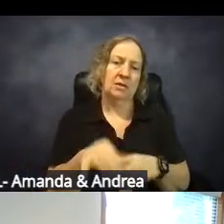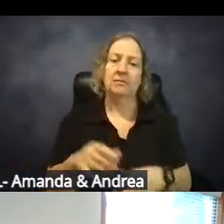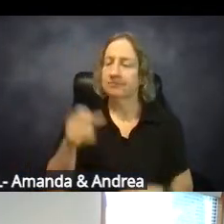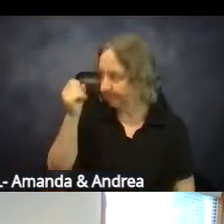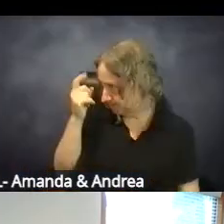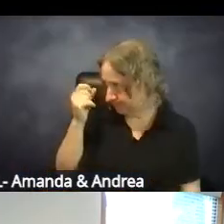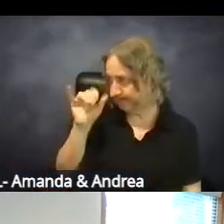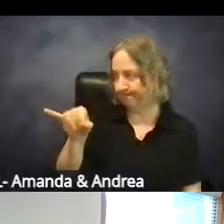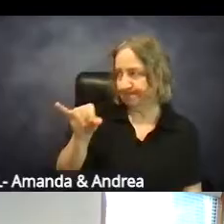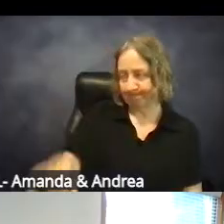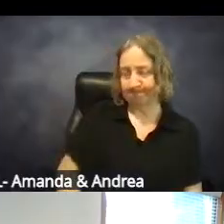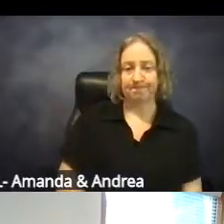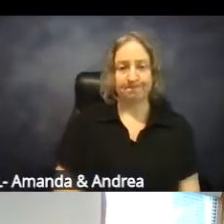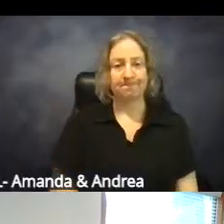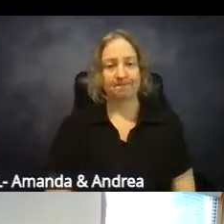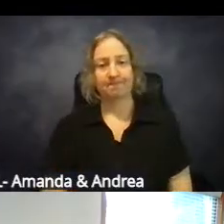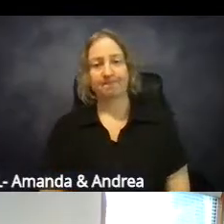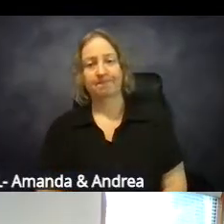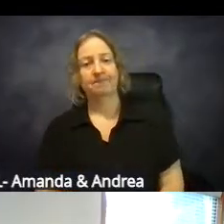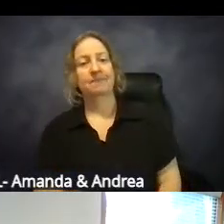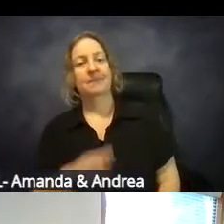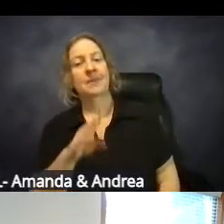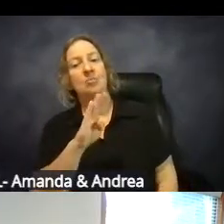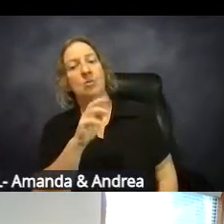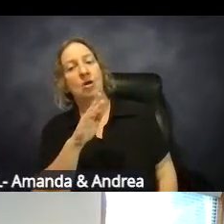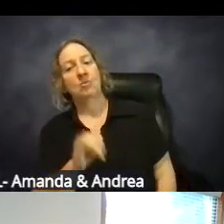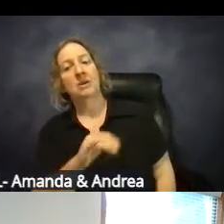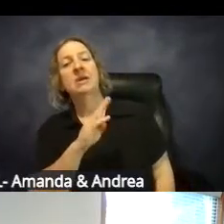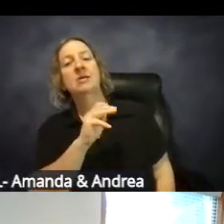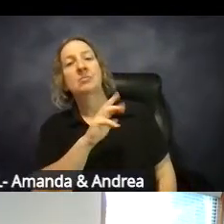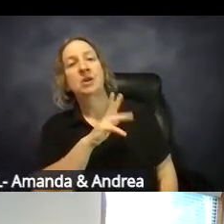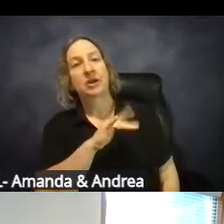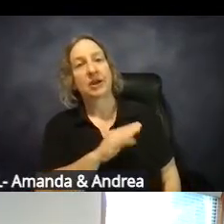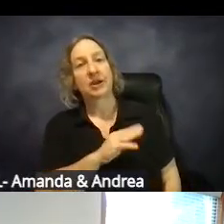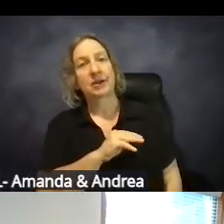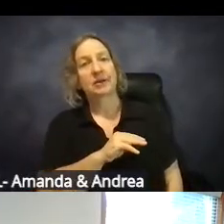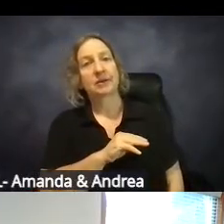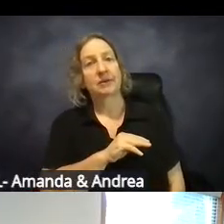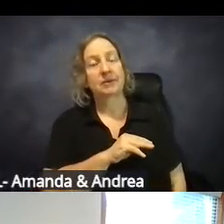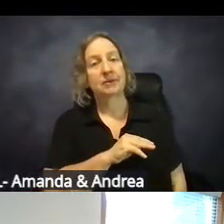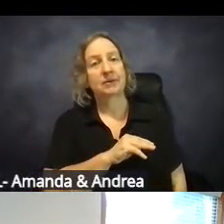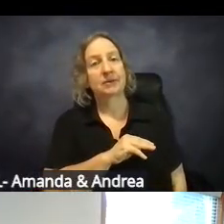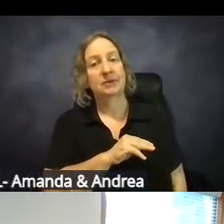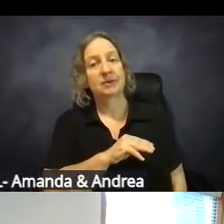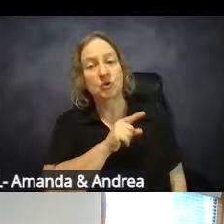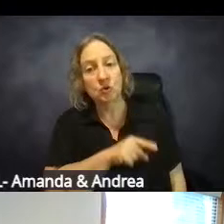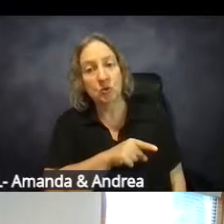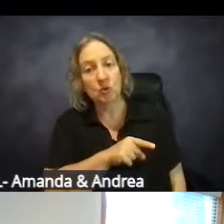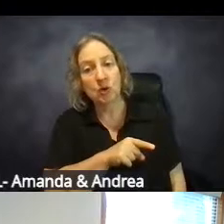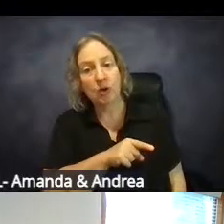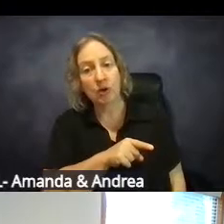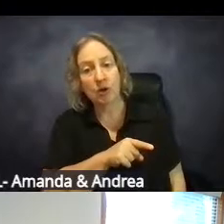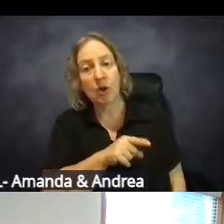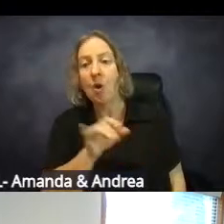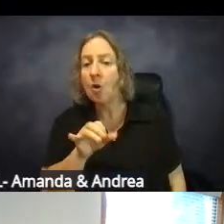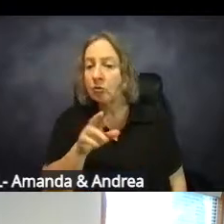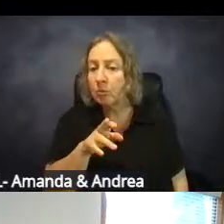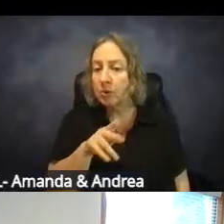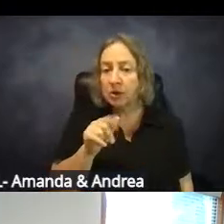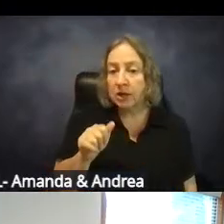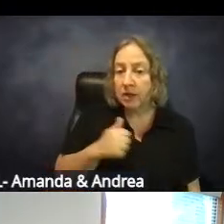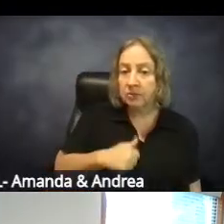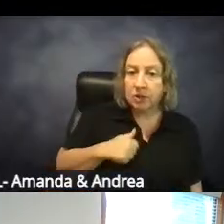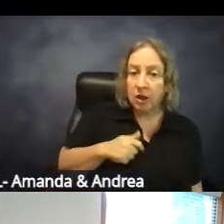Understood. Well, Miriam, you are in oh, Roberta, I'm sorry. Did